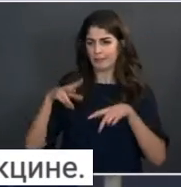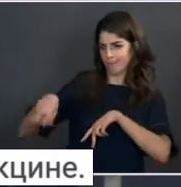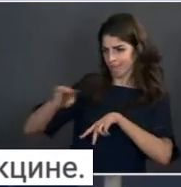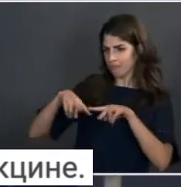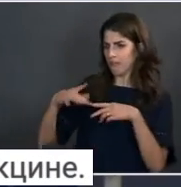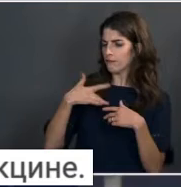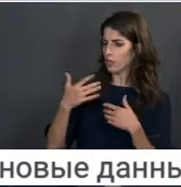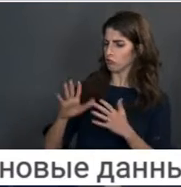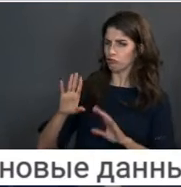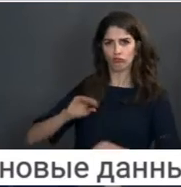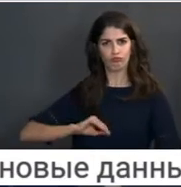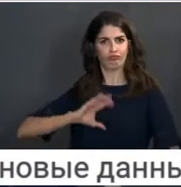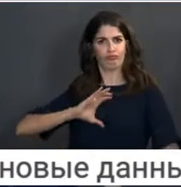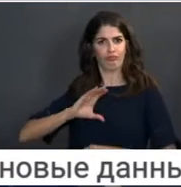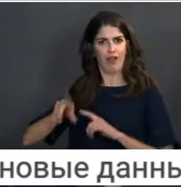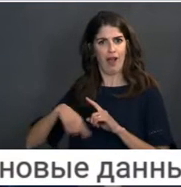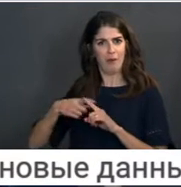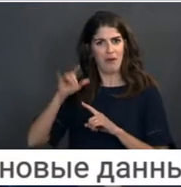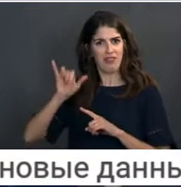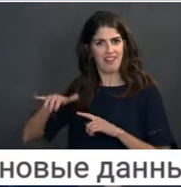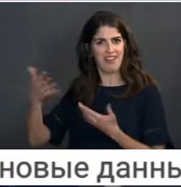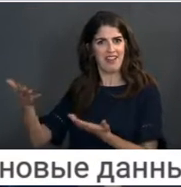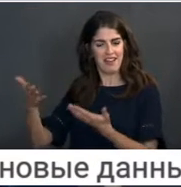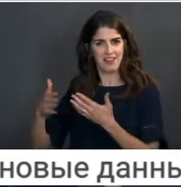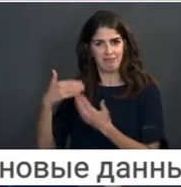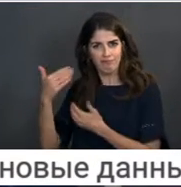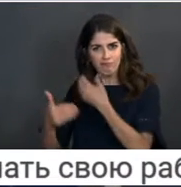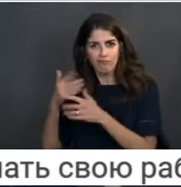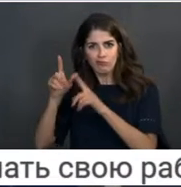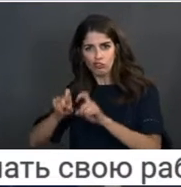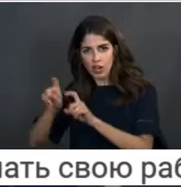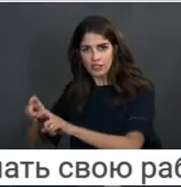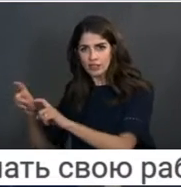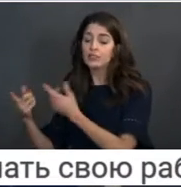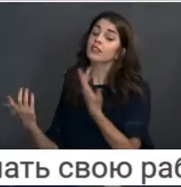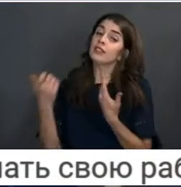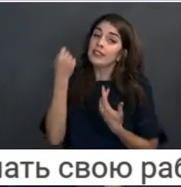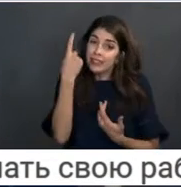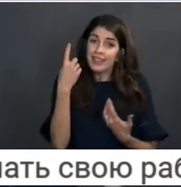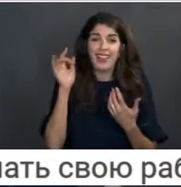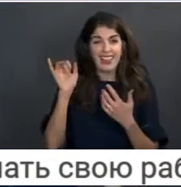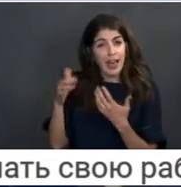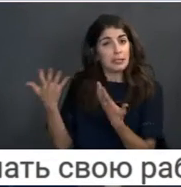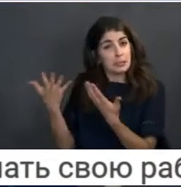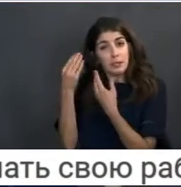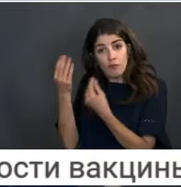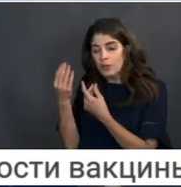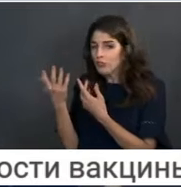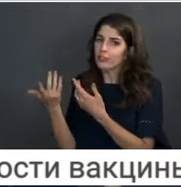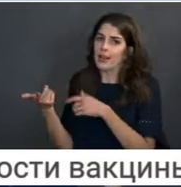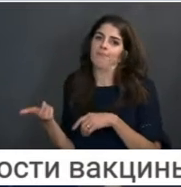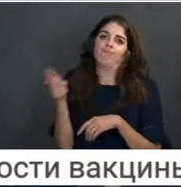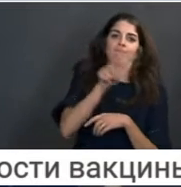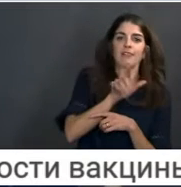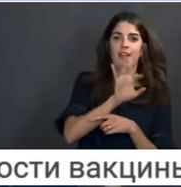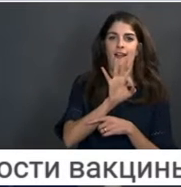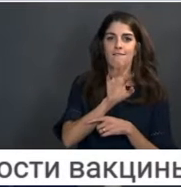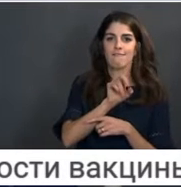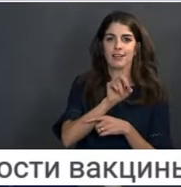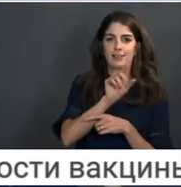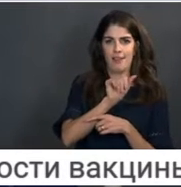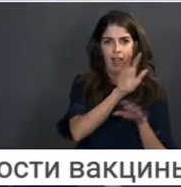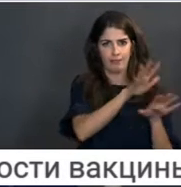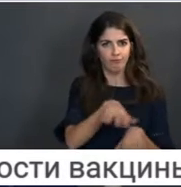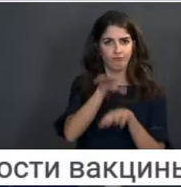new vaccine. He also knows that this is just new data, and now is the time for the FDA to do its job of evaluating the safety